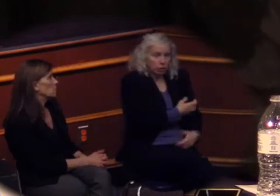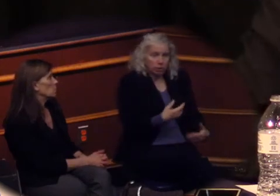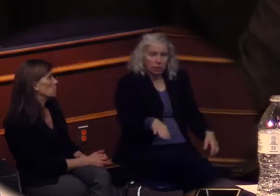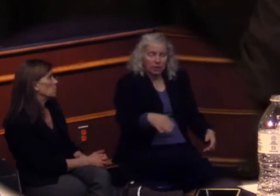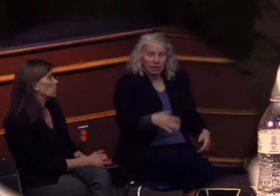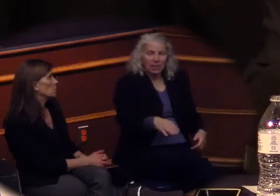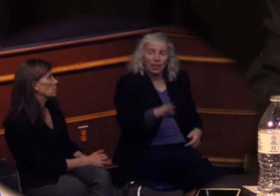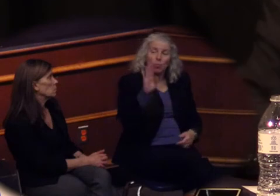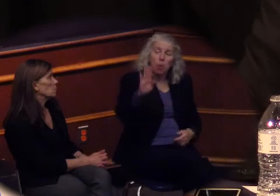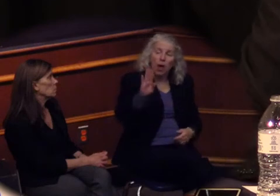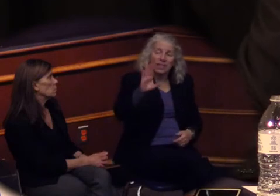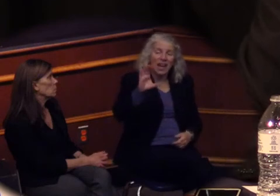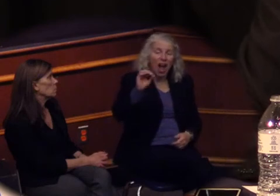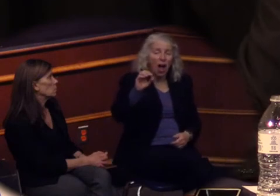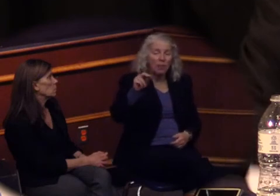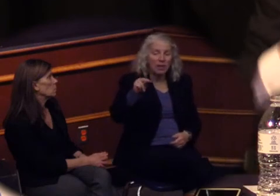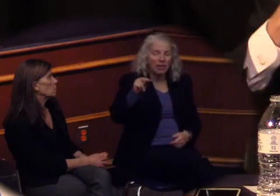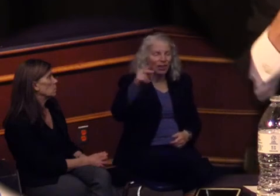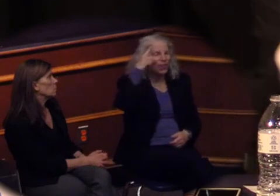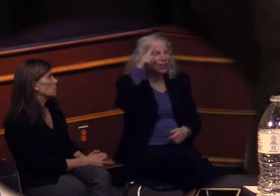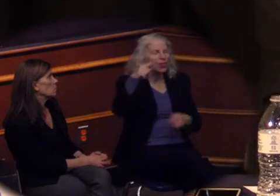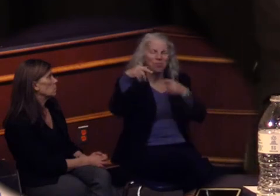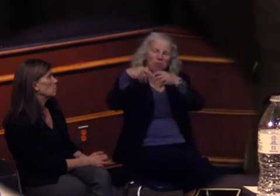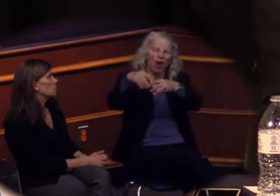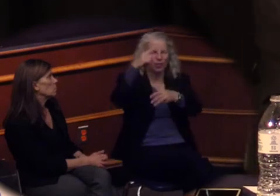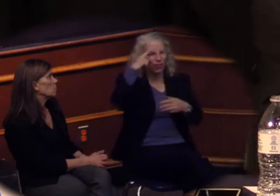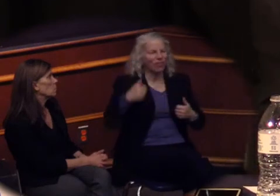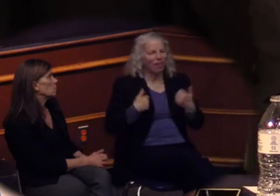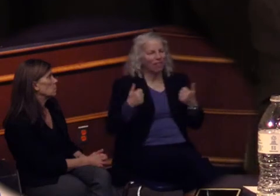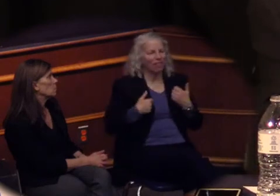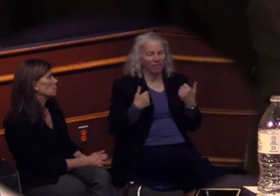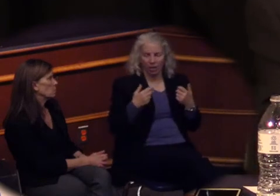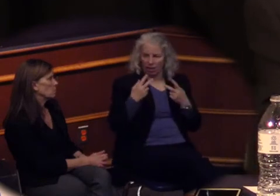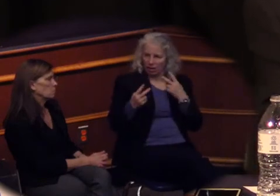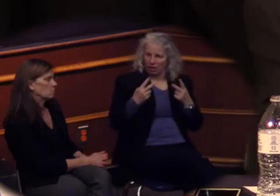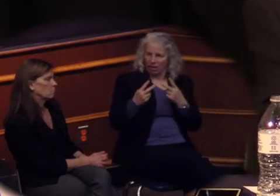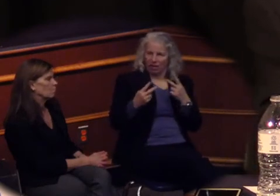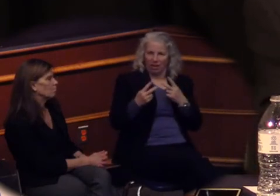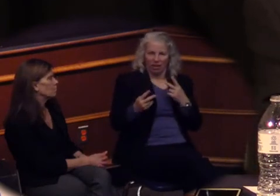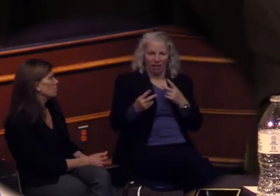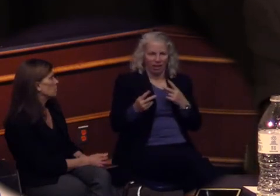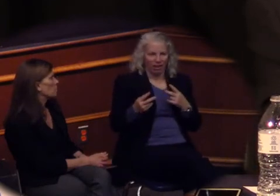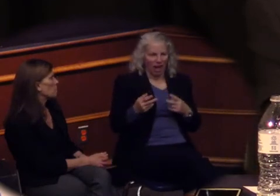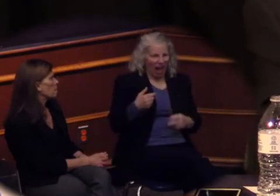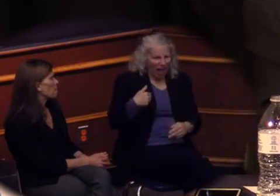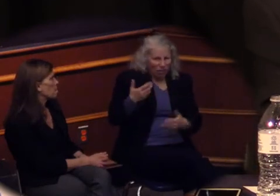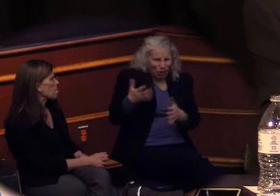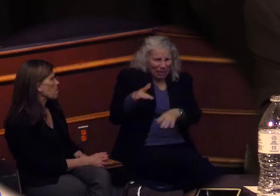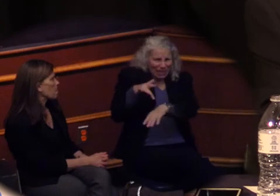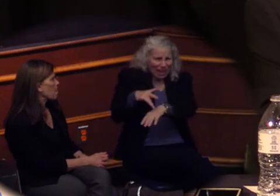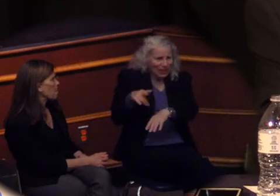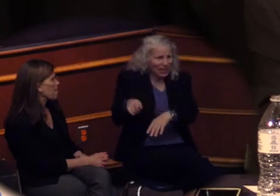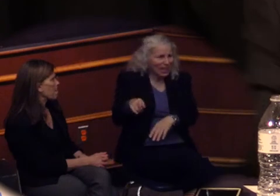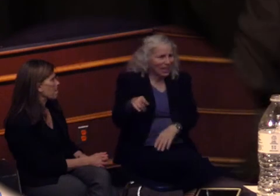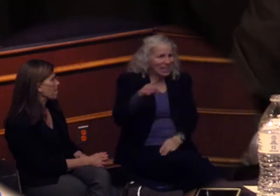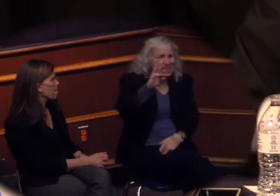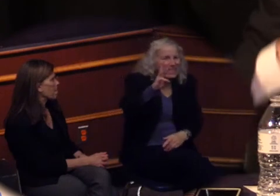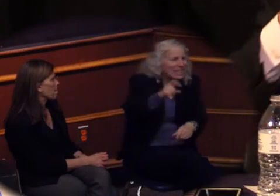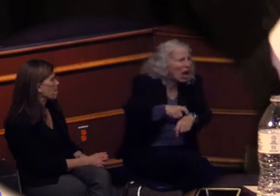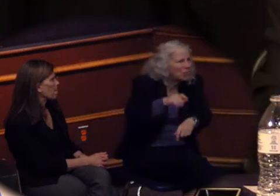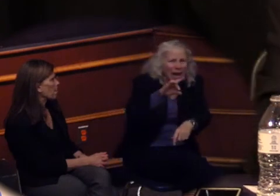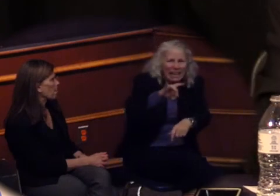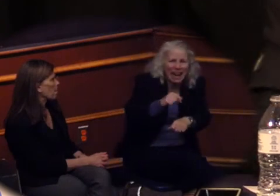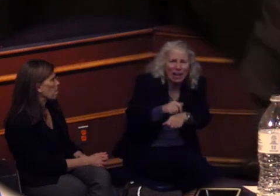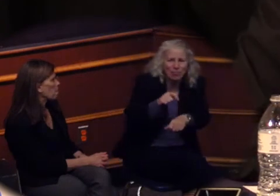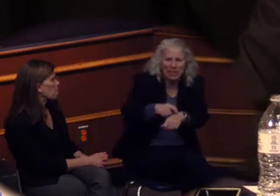back on the Boston Common for the March for Life, and I realized I'd been there six or eight times in the last year. So there